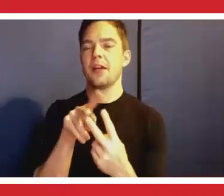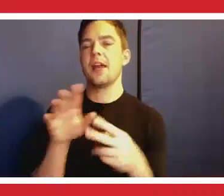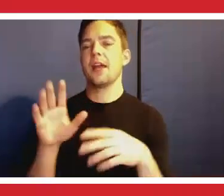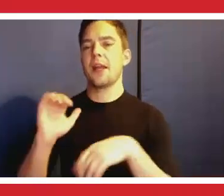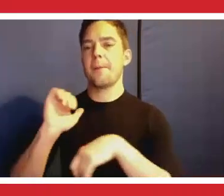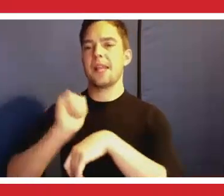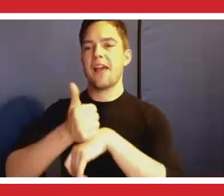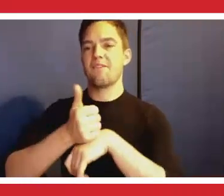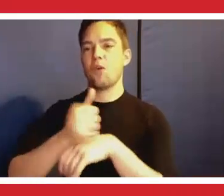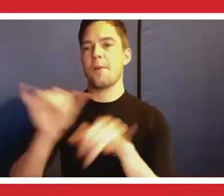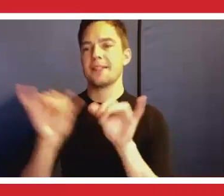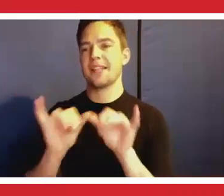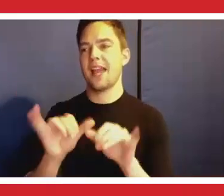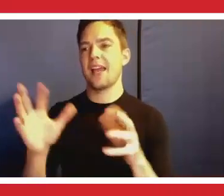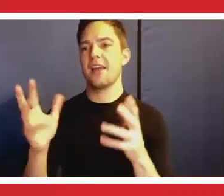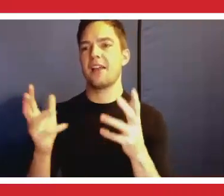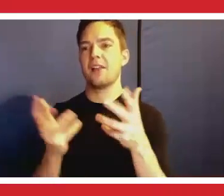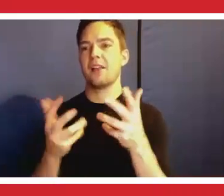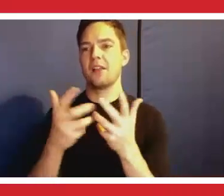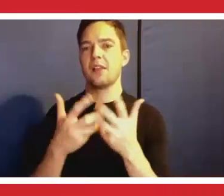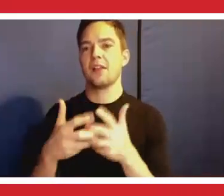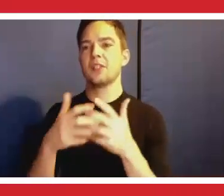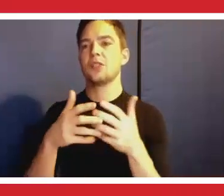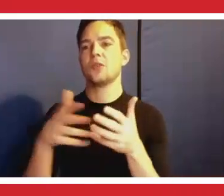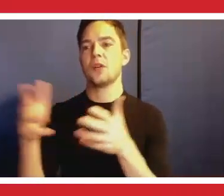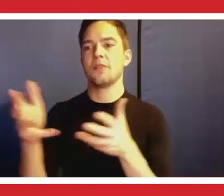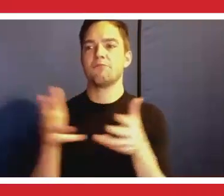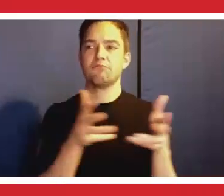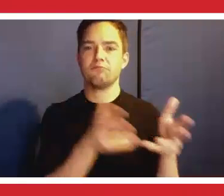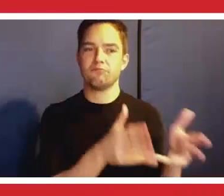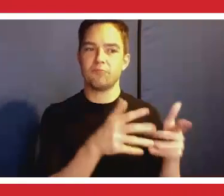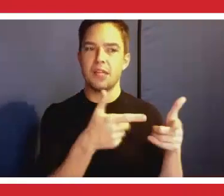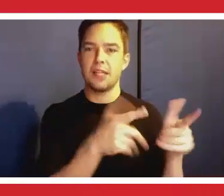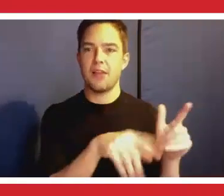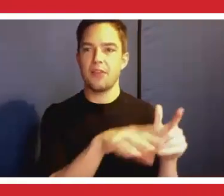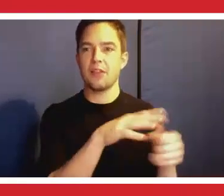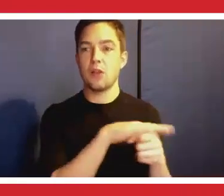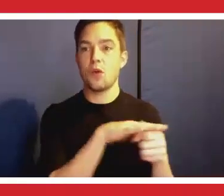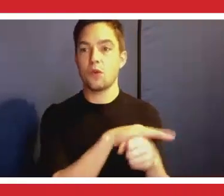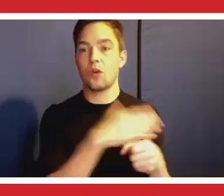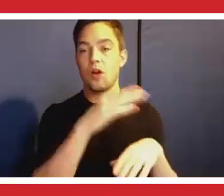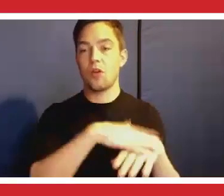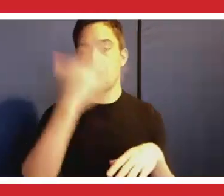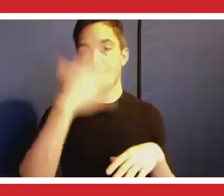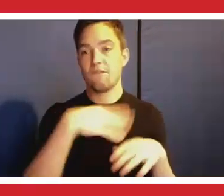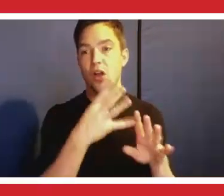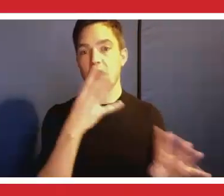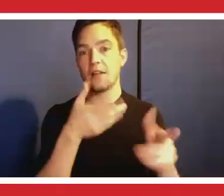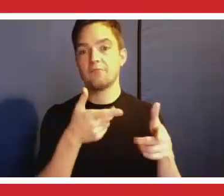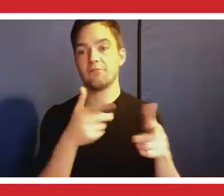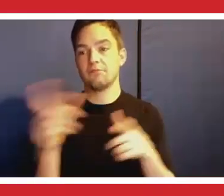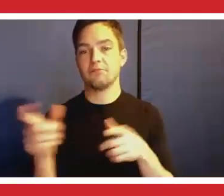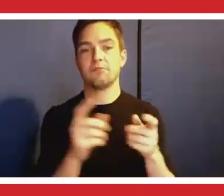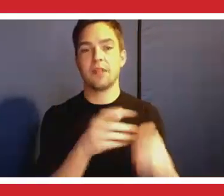thinking to enable the local people to do what they do really well at the front line and give them the tools to do it in a